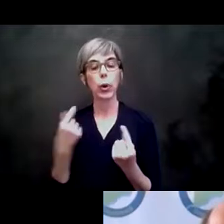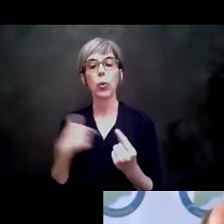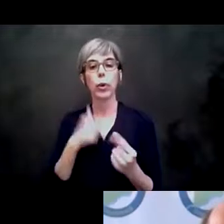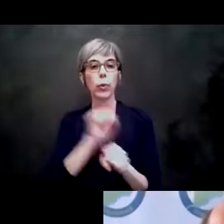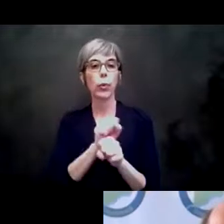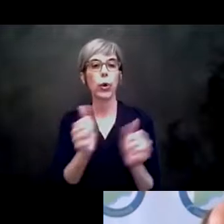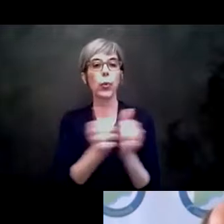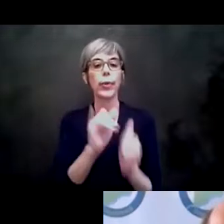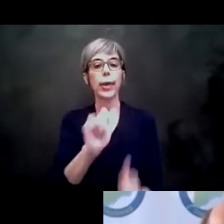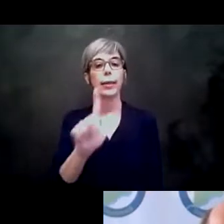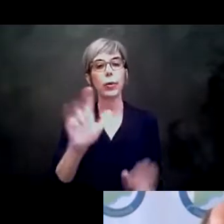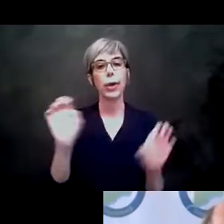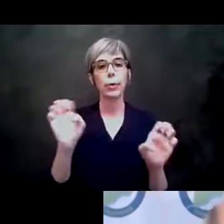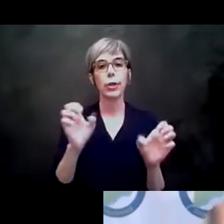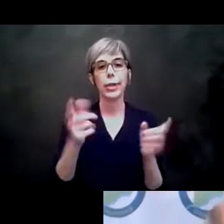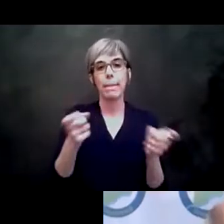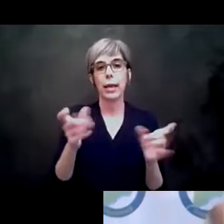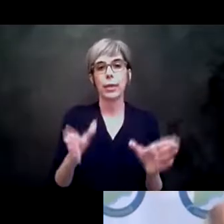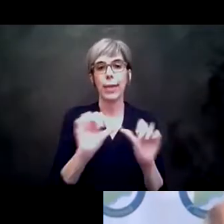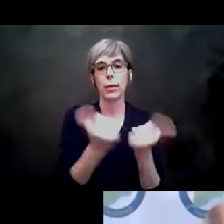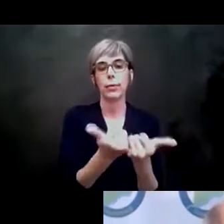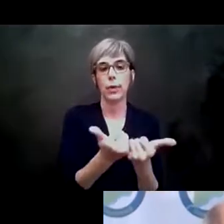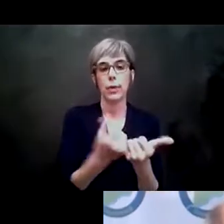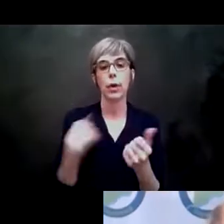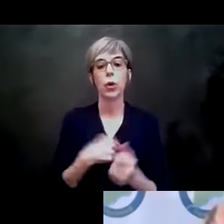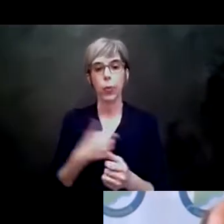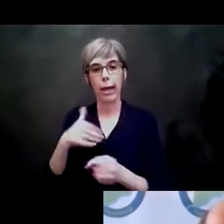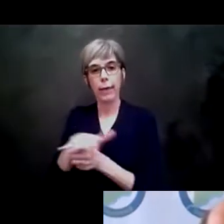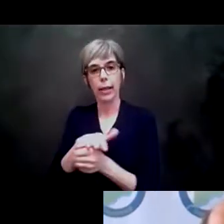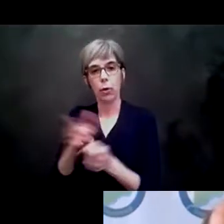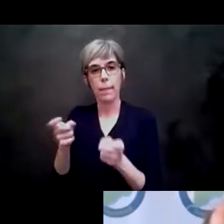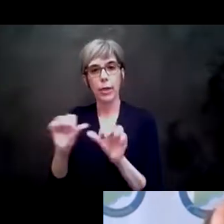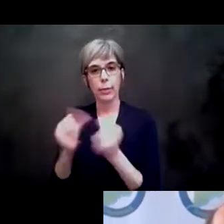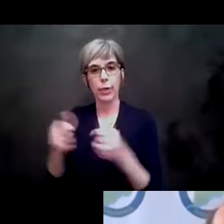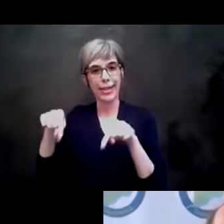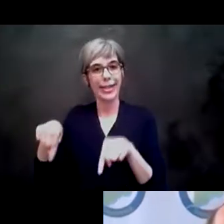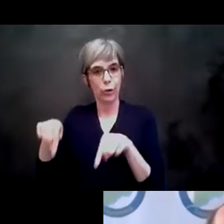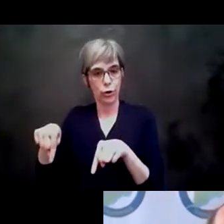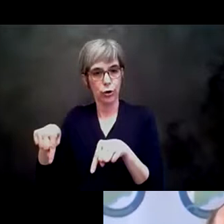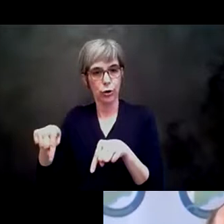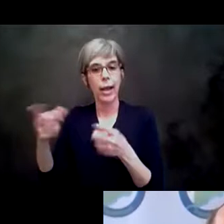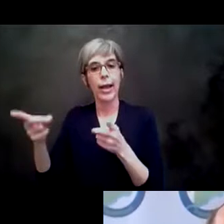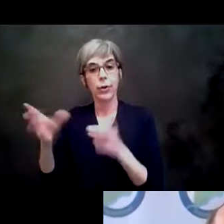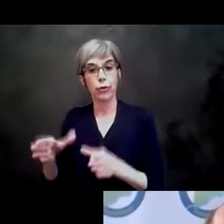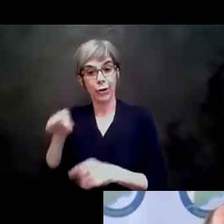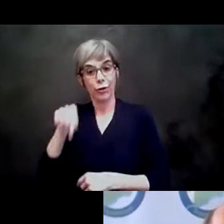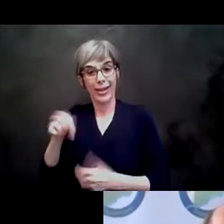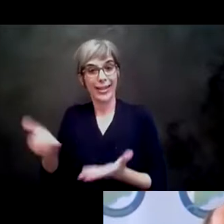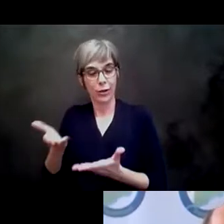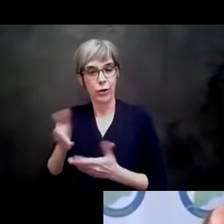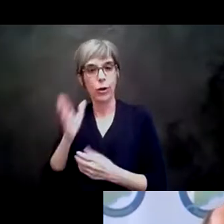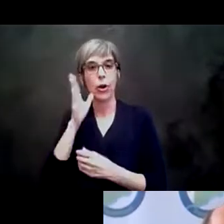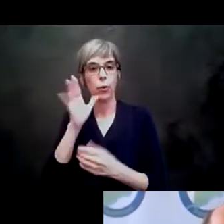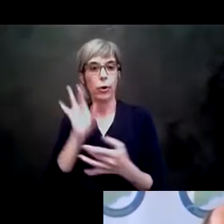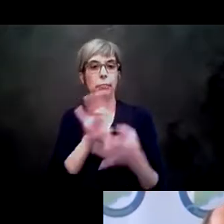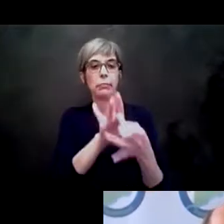Management Agency. We have our local emergency management agency here, and the director of that would run